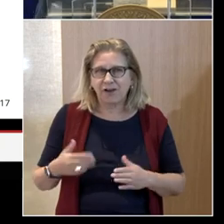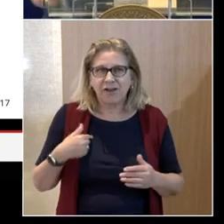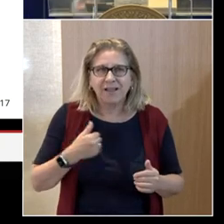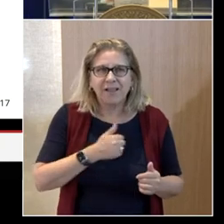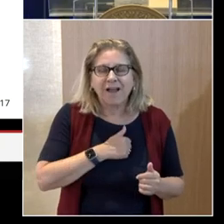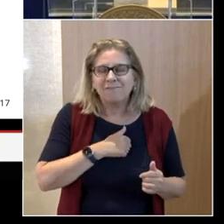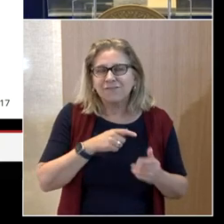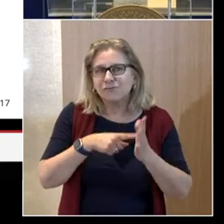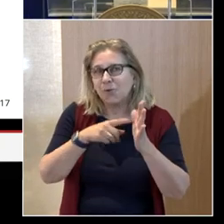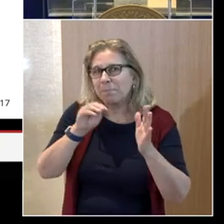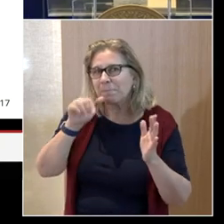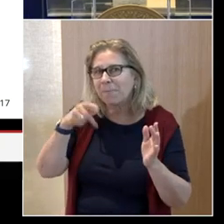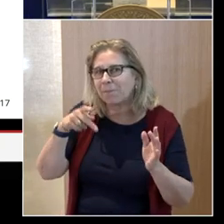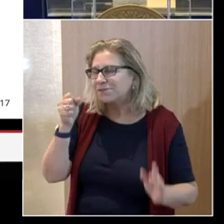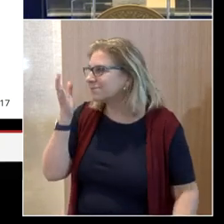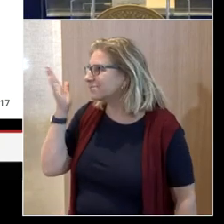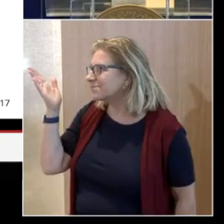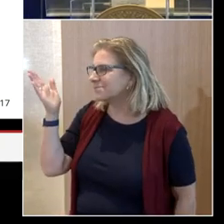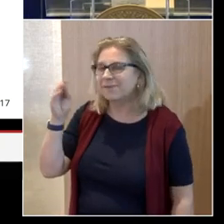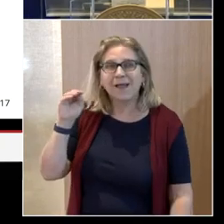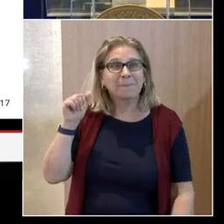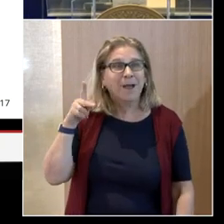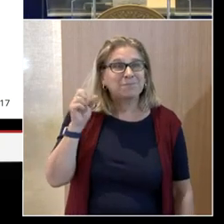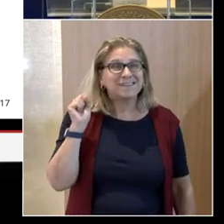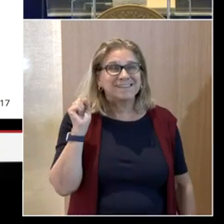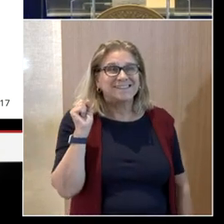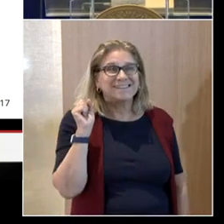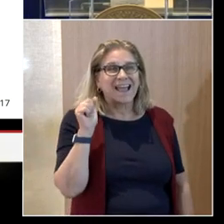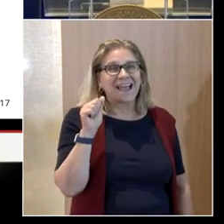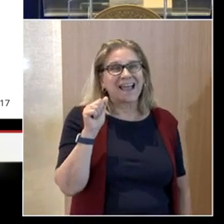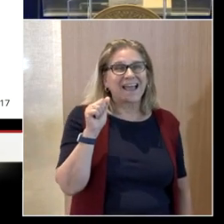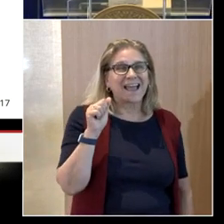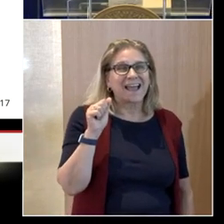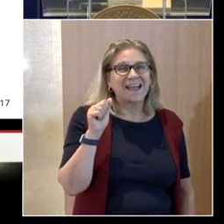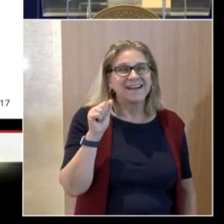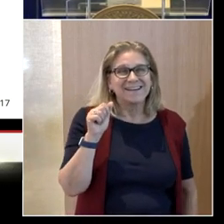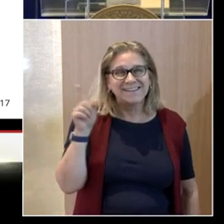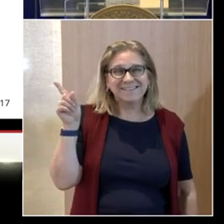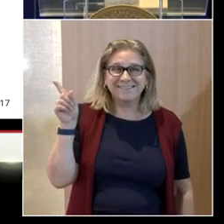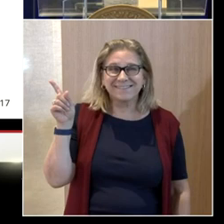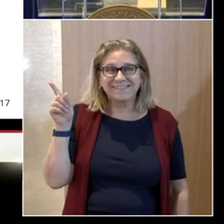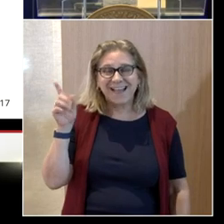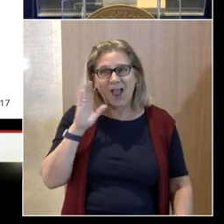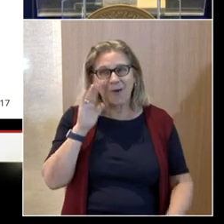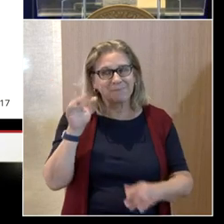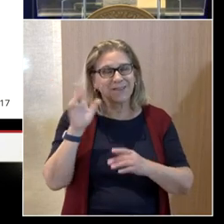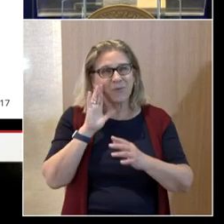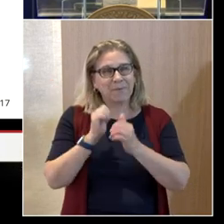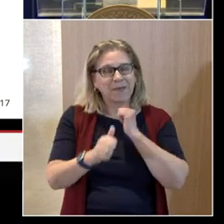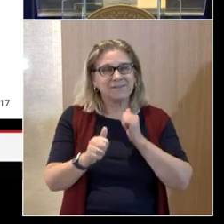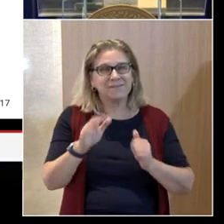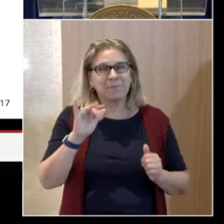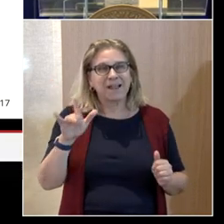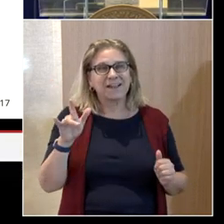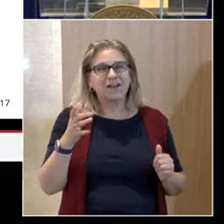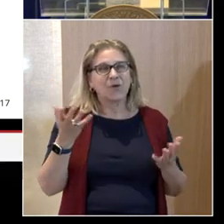passes our Director Cozart, hopefully this passes the bill. But we, you know, what is downtown is actually a really interesting and critical question. The